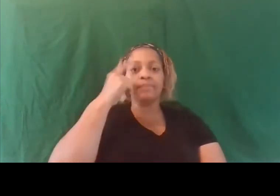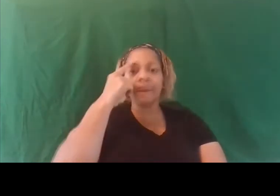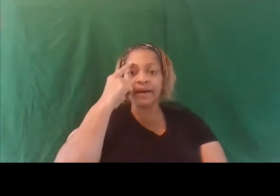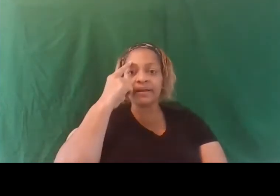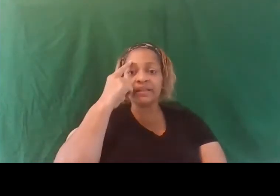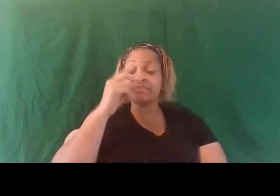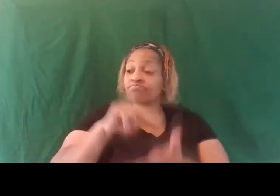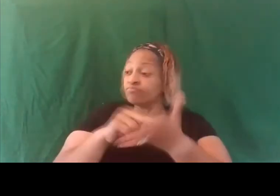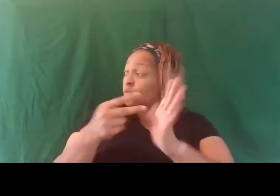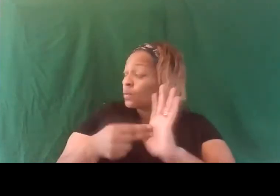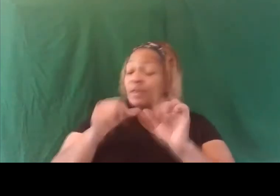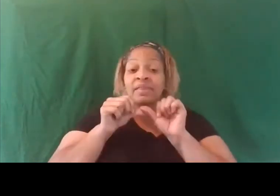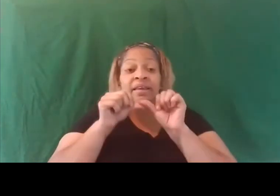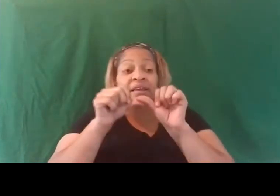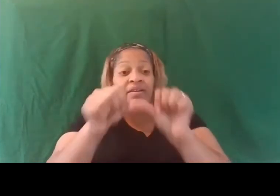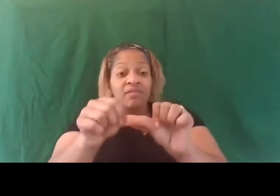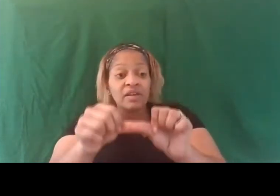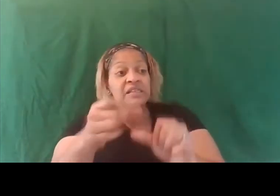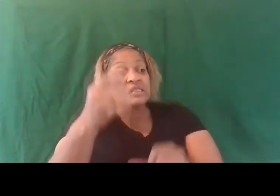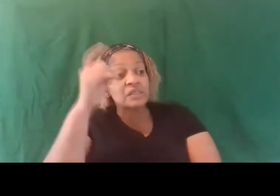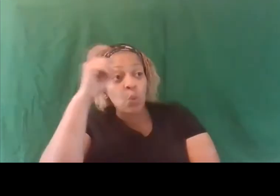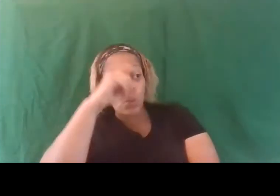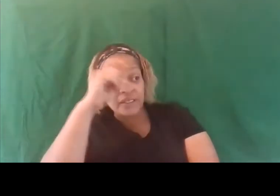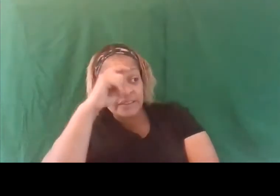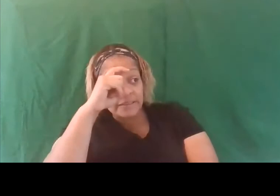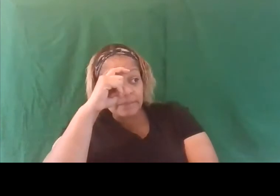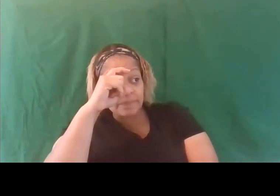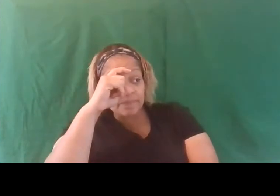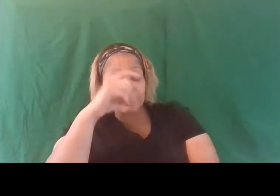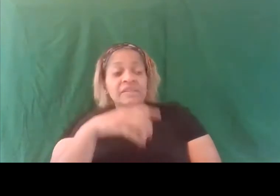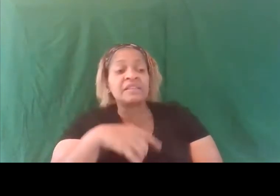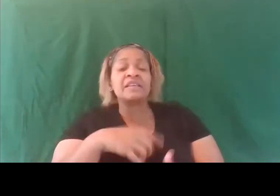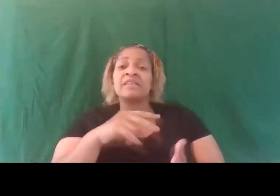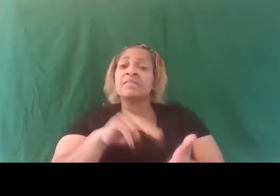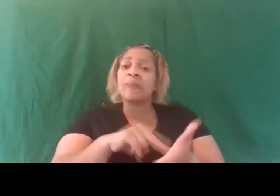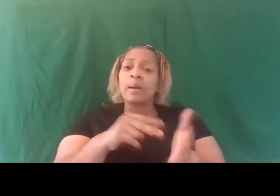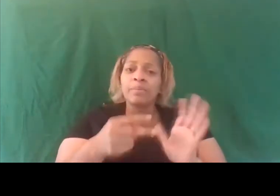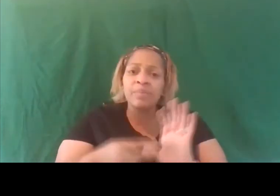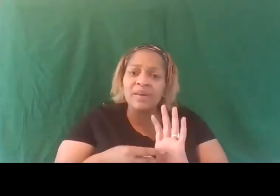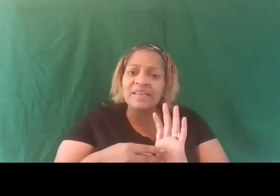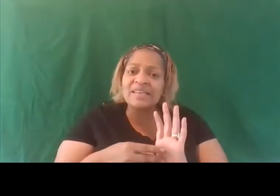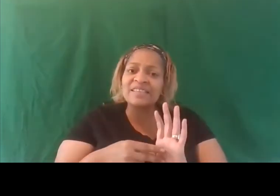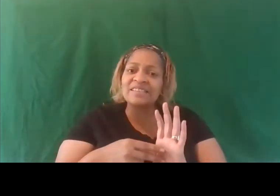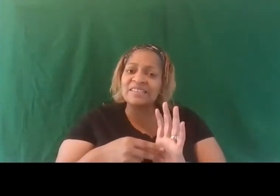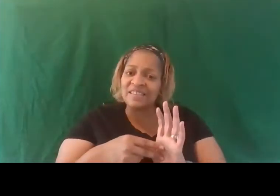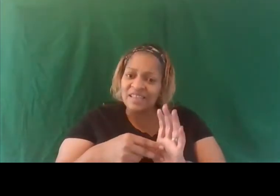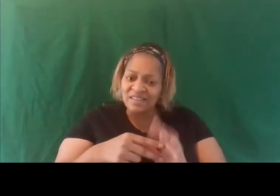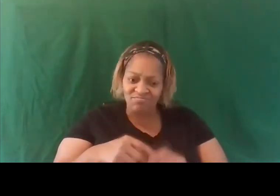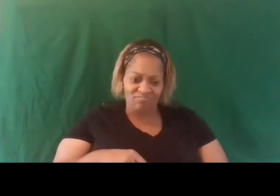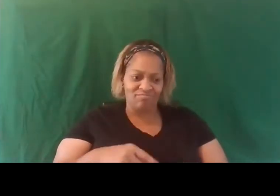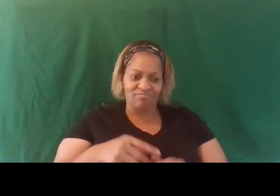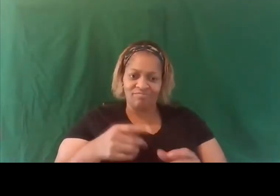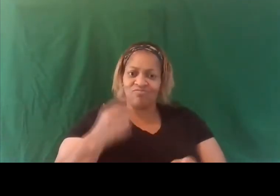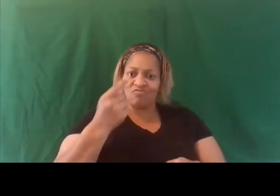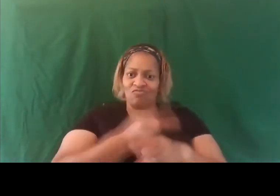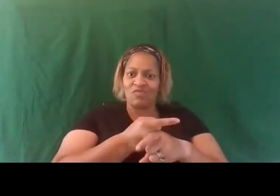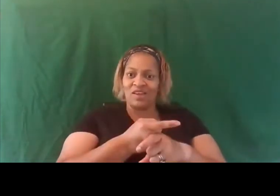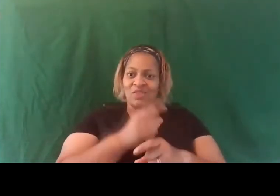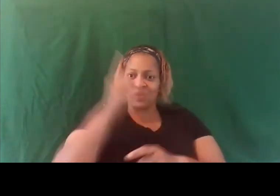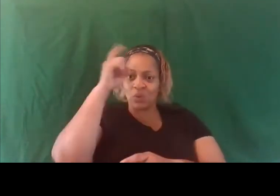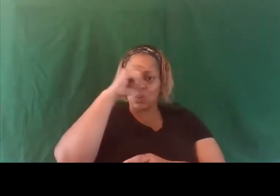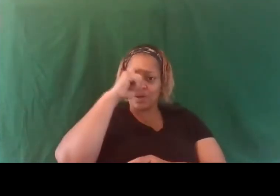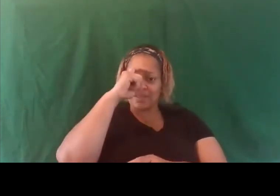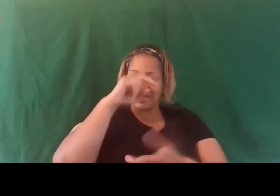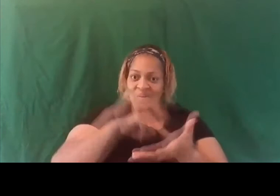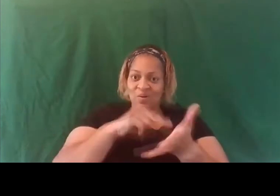infinite is wisdom, the essence of the absoluteness of wisdom, then I must have